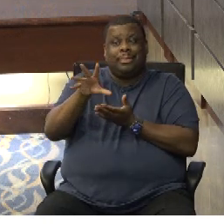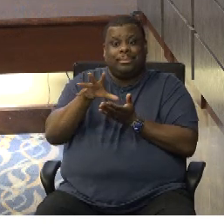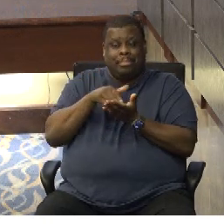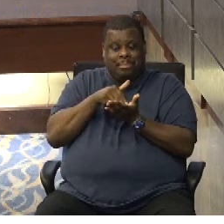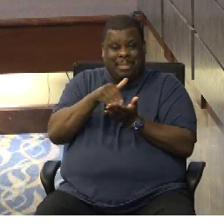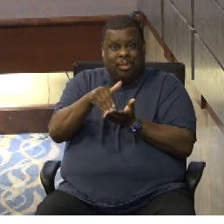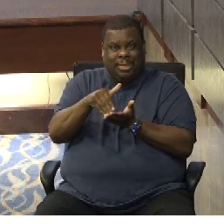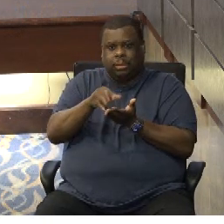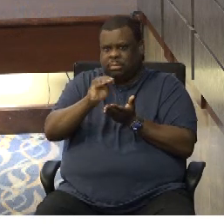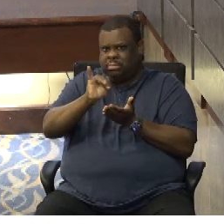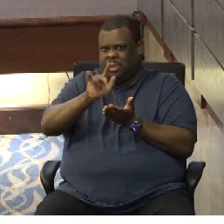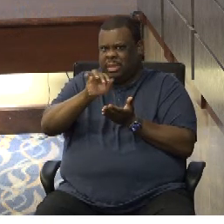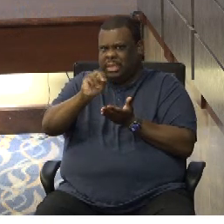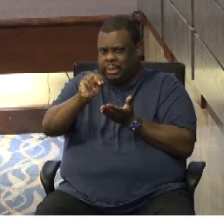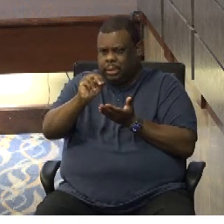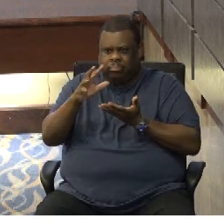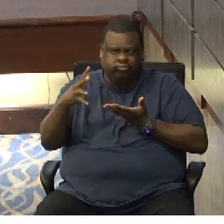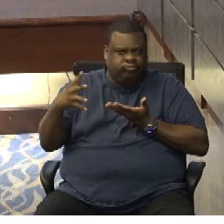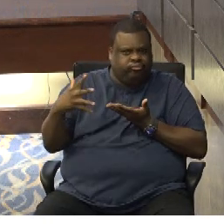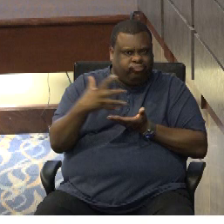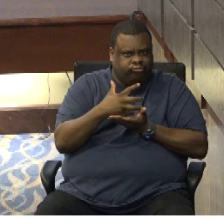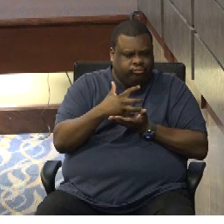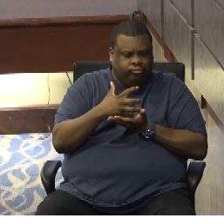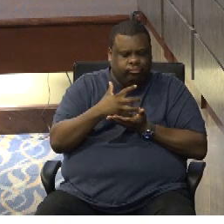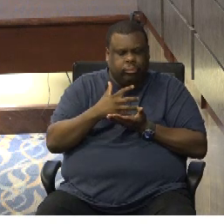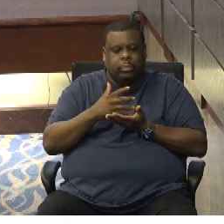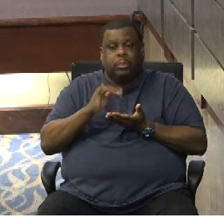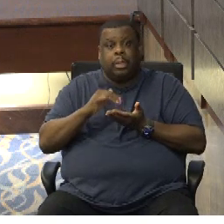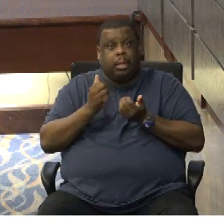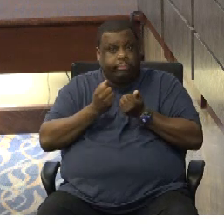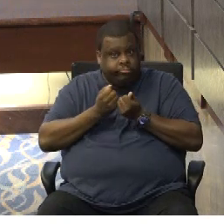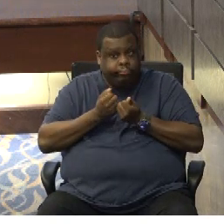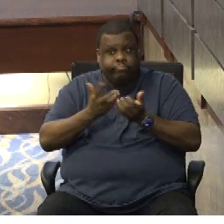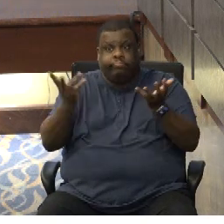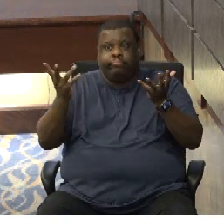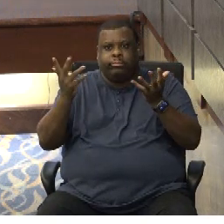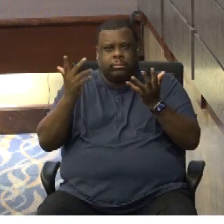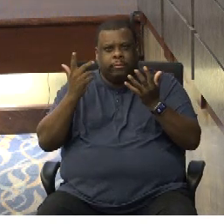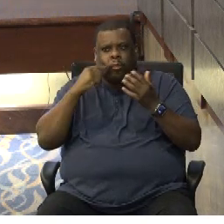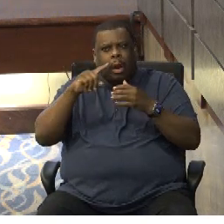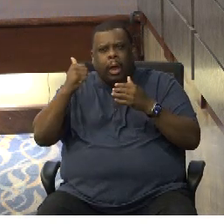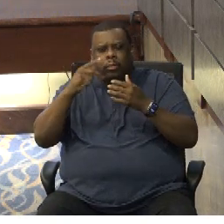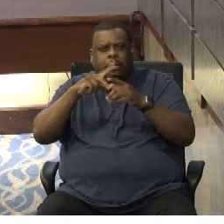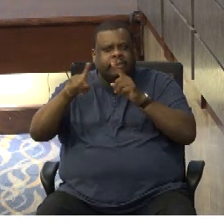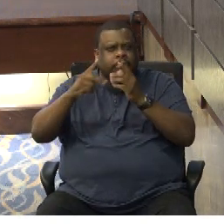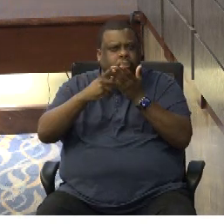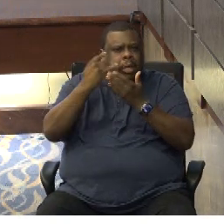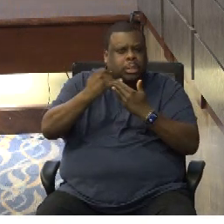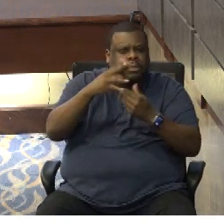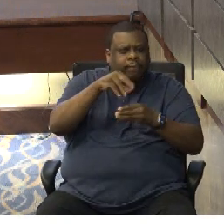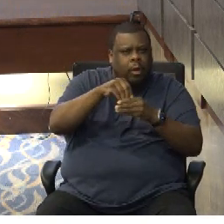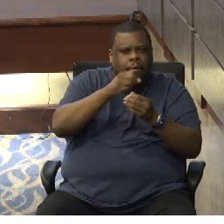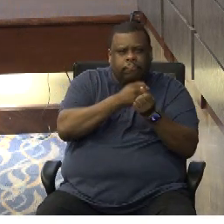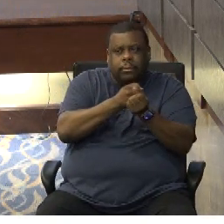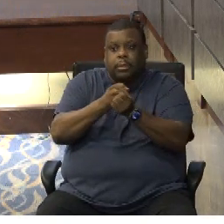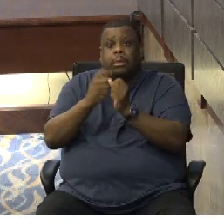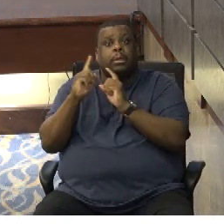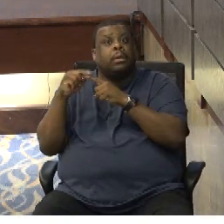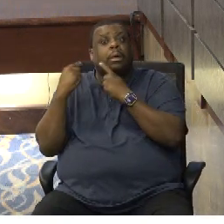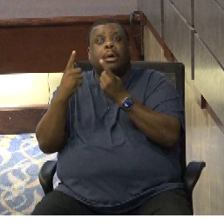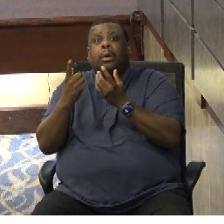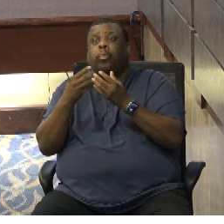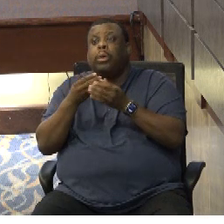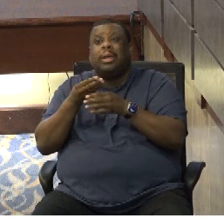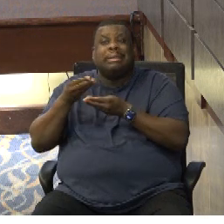funding to across the board to a variety of different projects. To date, we've spent or